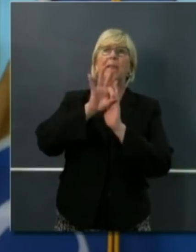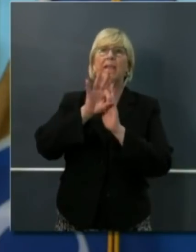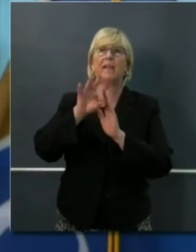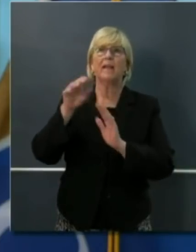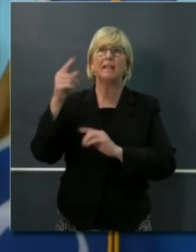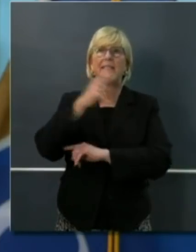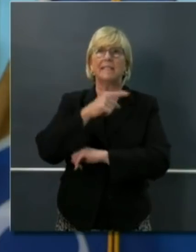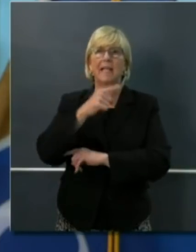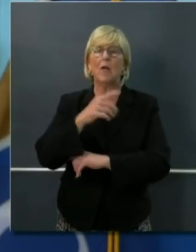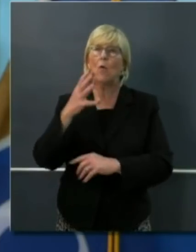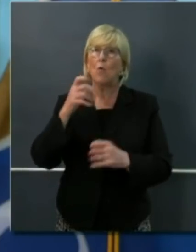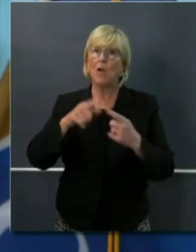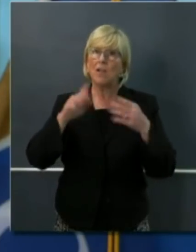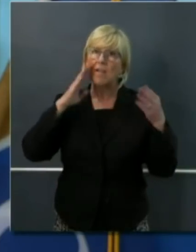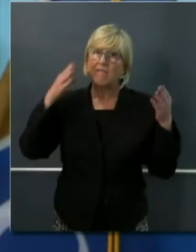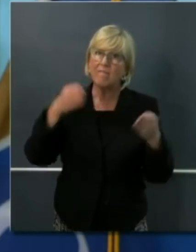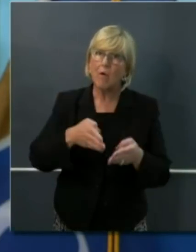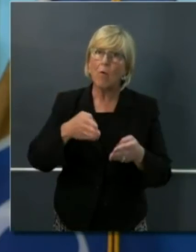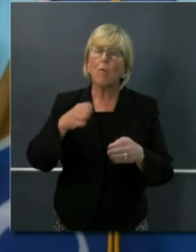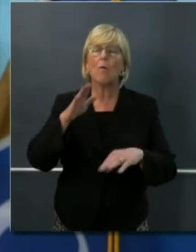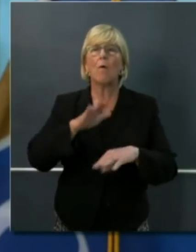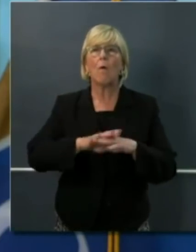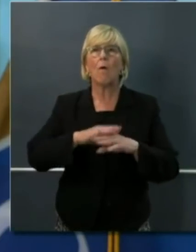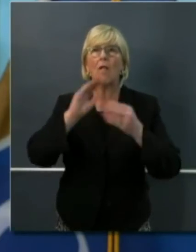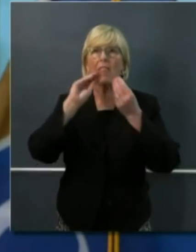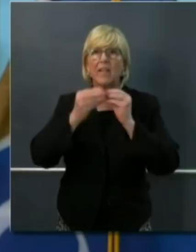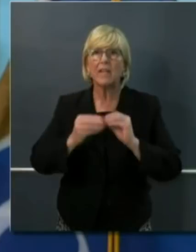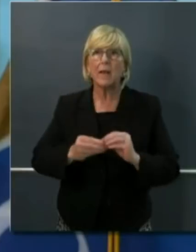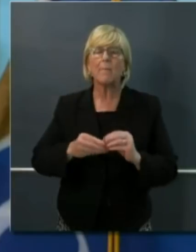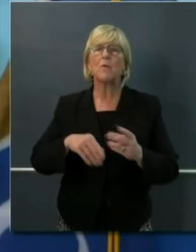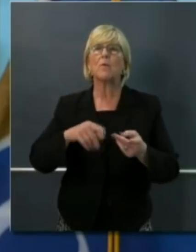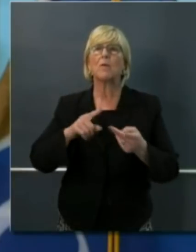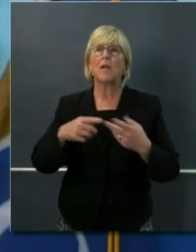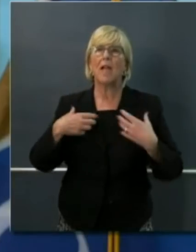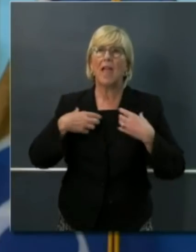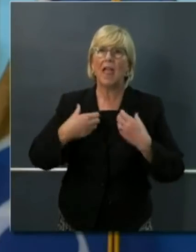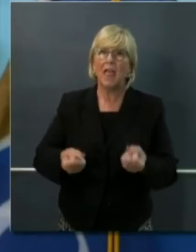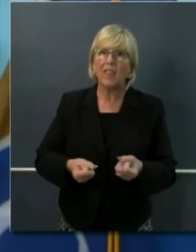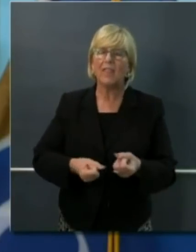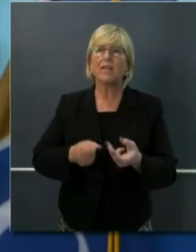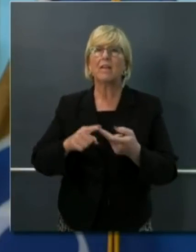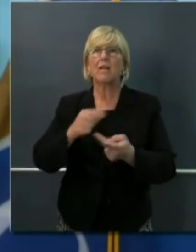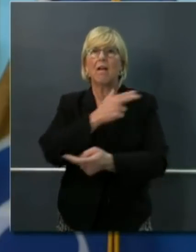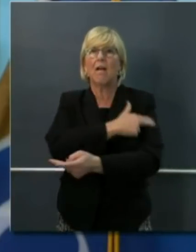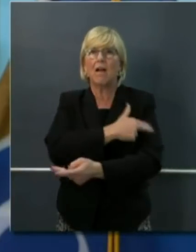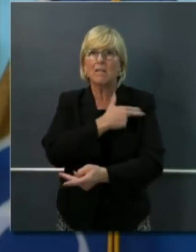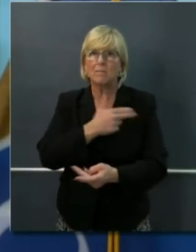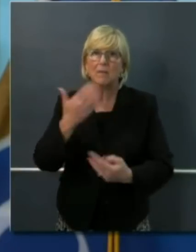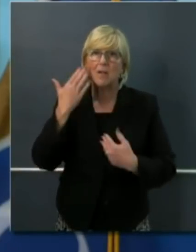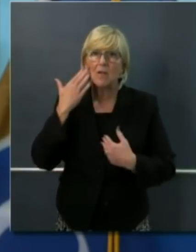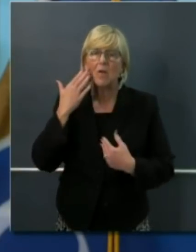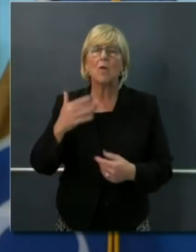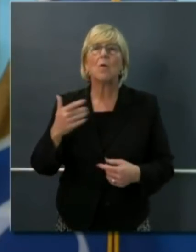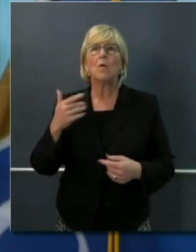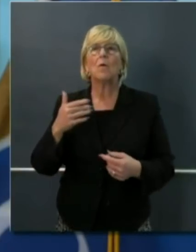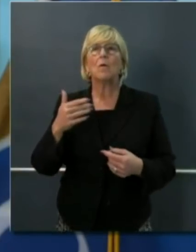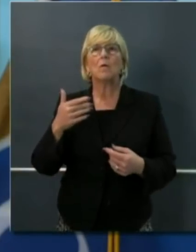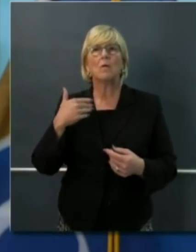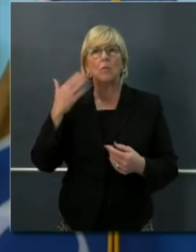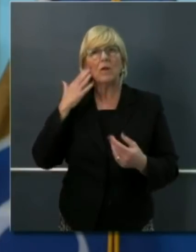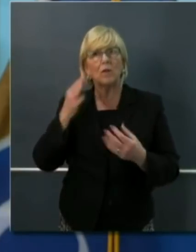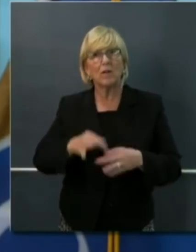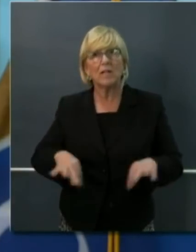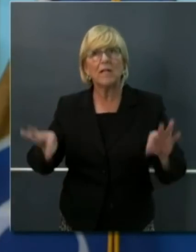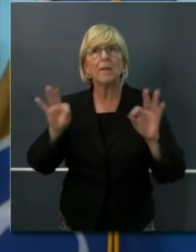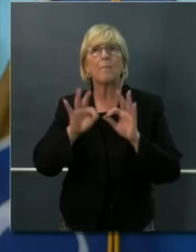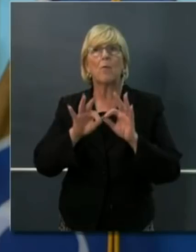want to focus on science and health as a predicate for all our decision making, and recognizing we need to understand prevalence and we